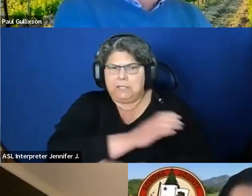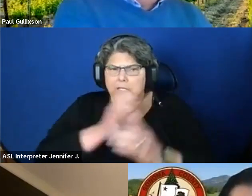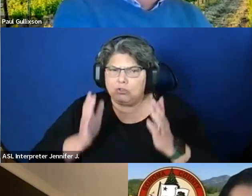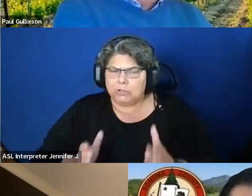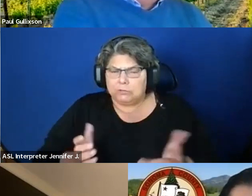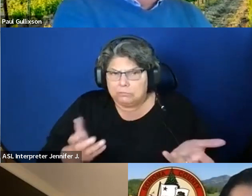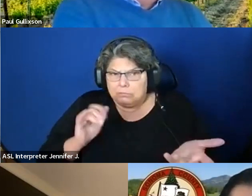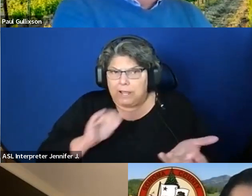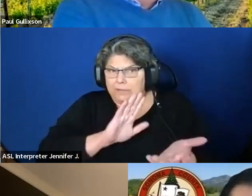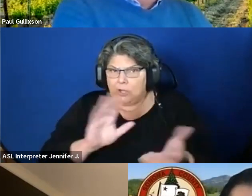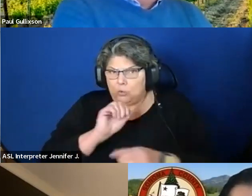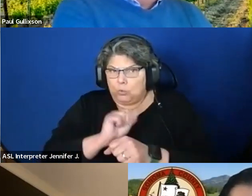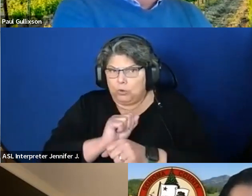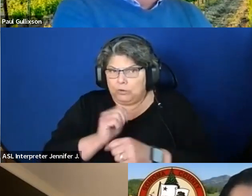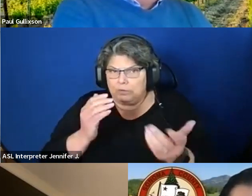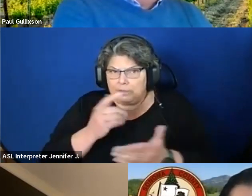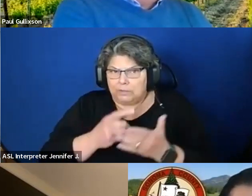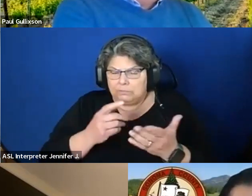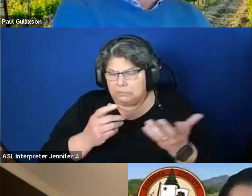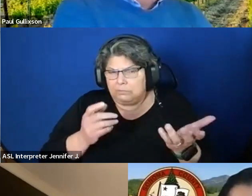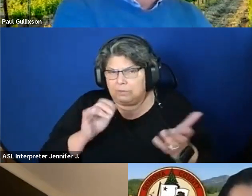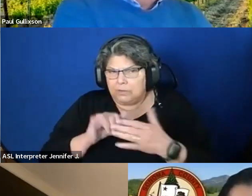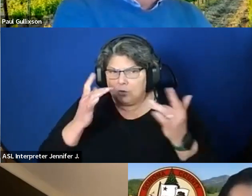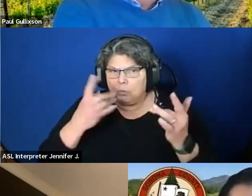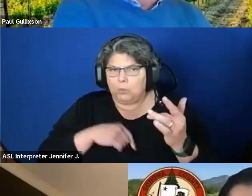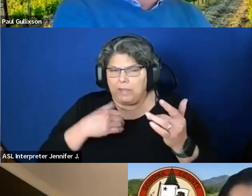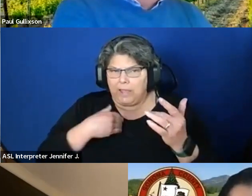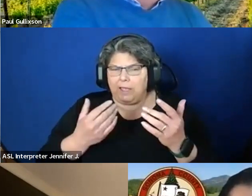they do. That is why we have a varied,